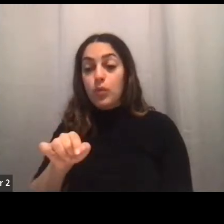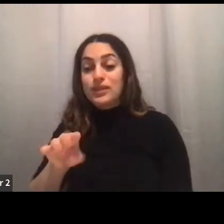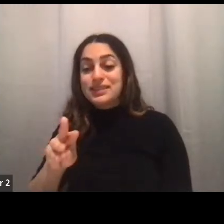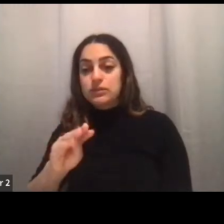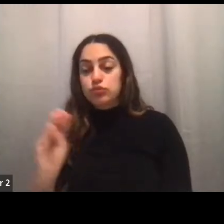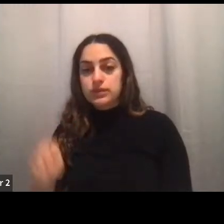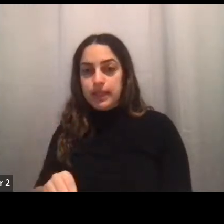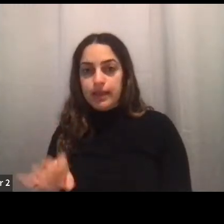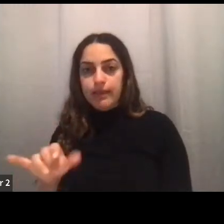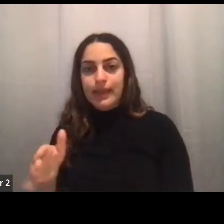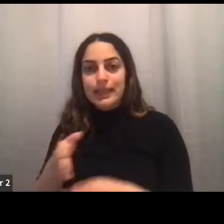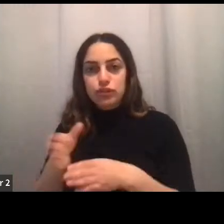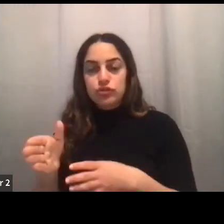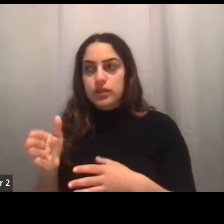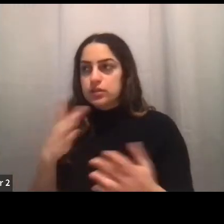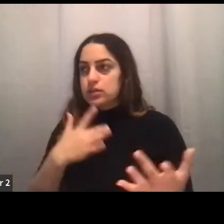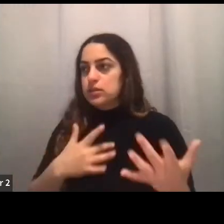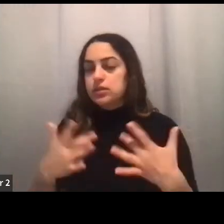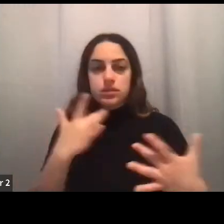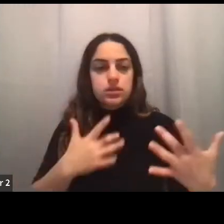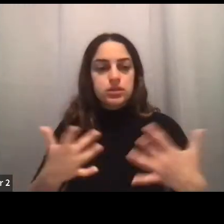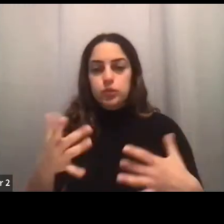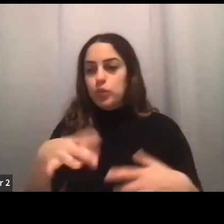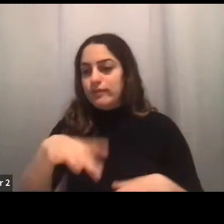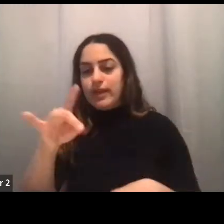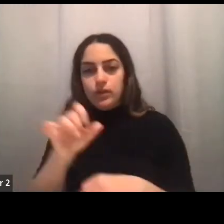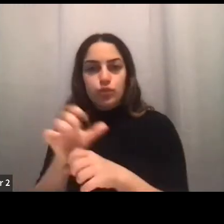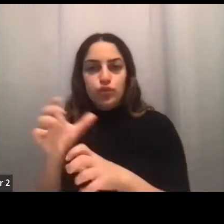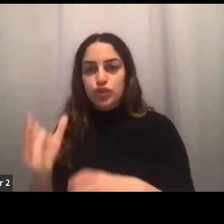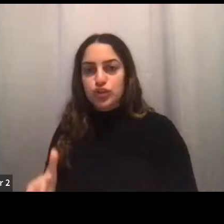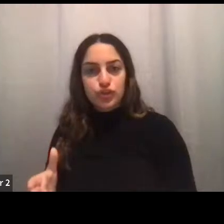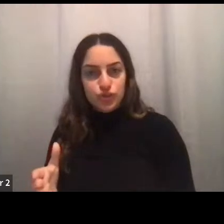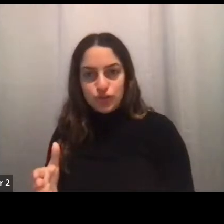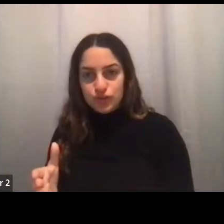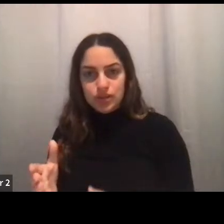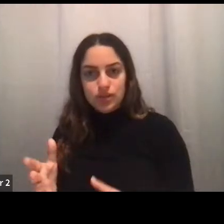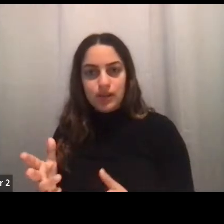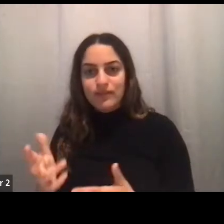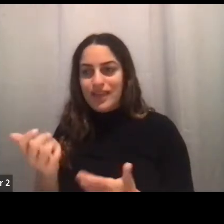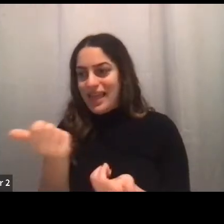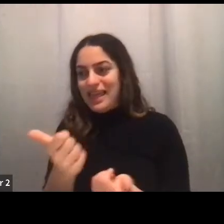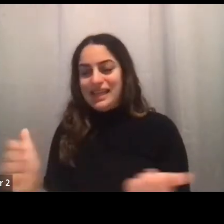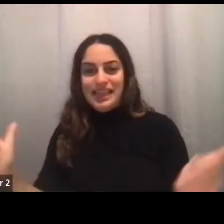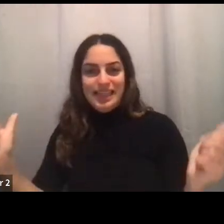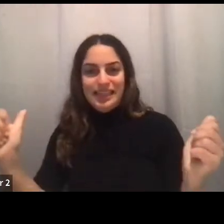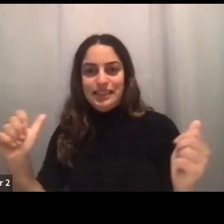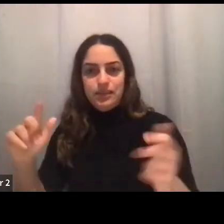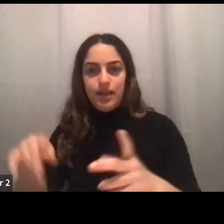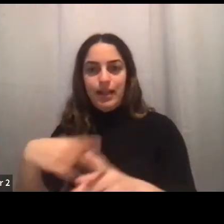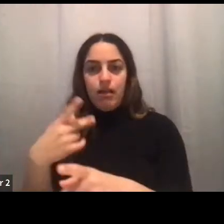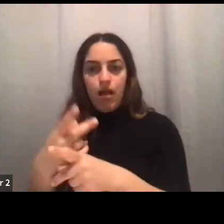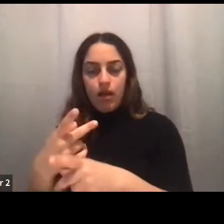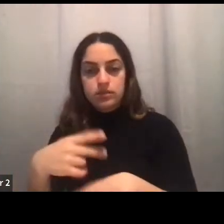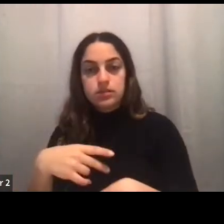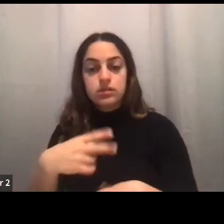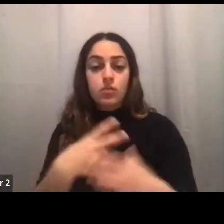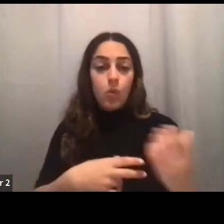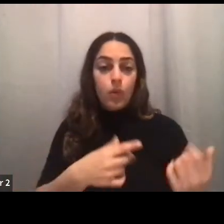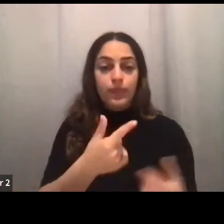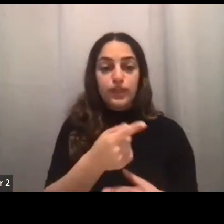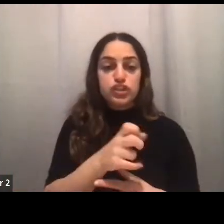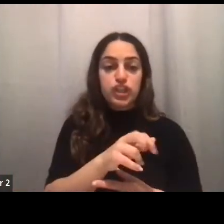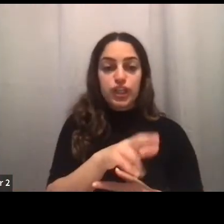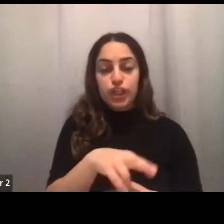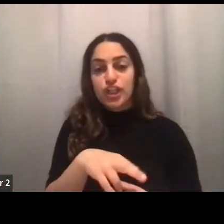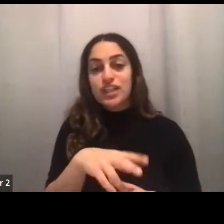industry is scrambling to find workers uh of uh any origin uh of both genders and